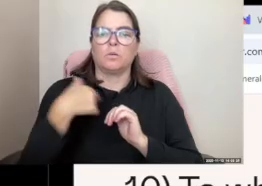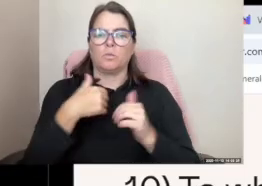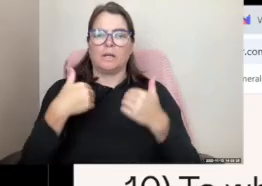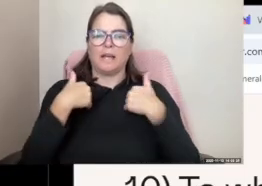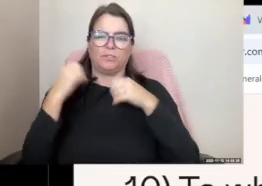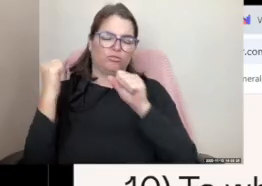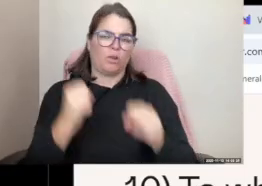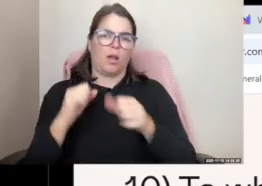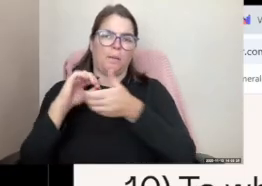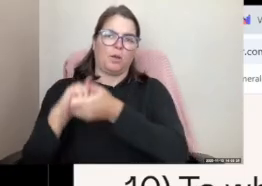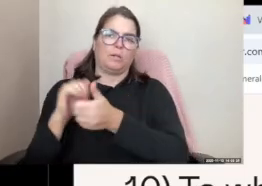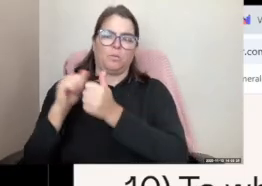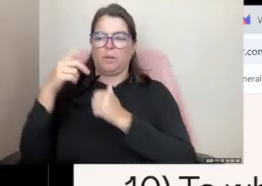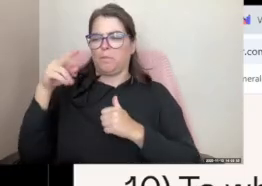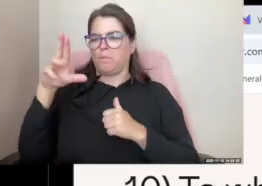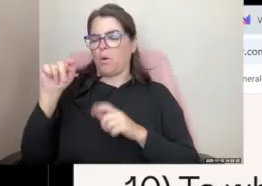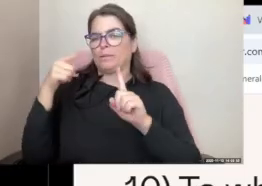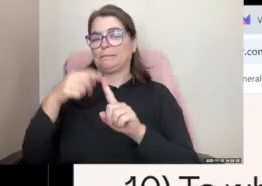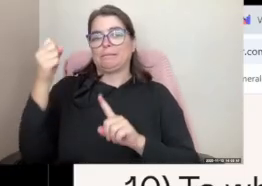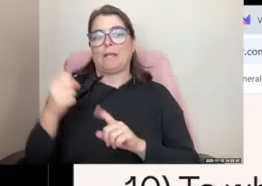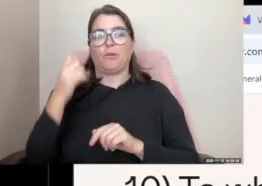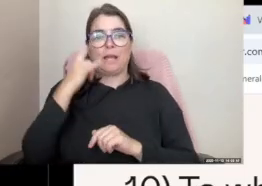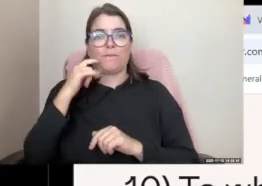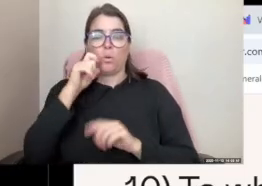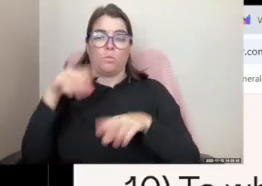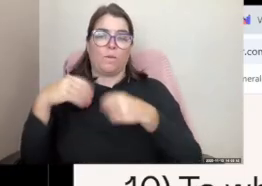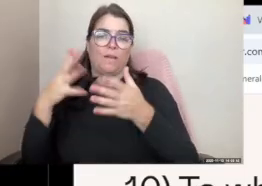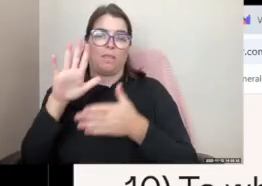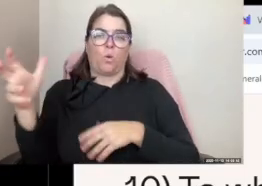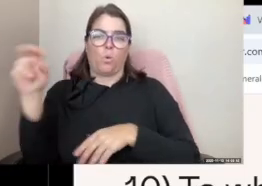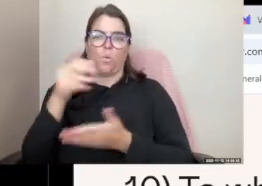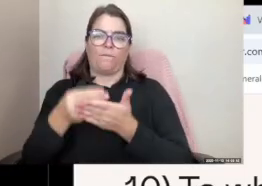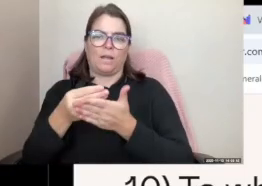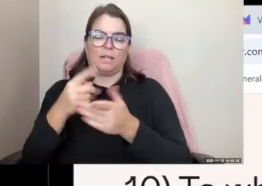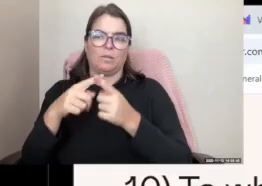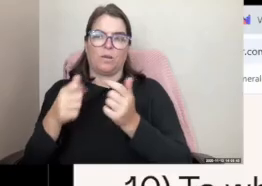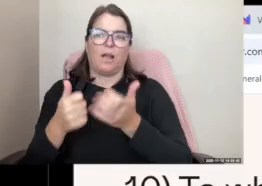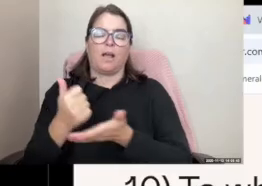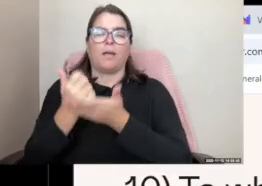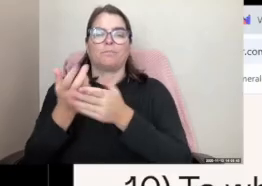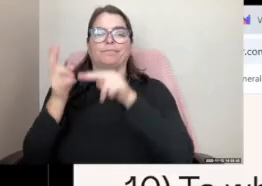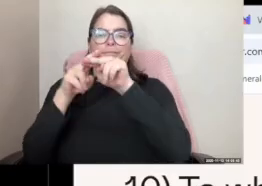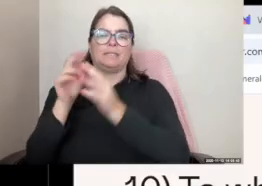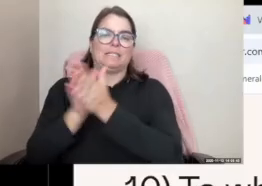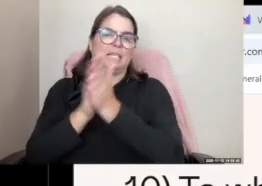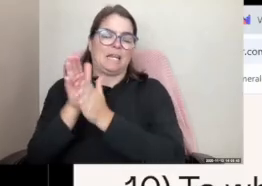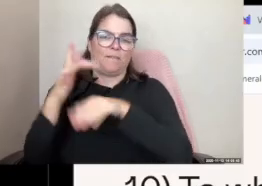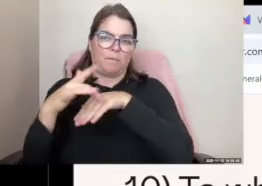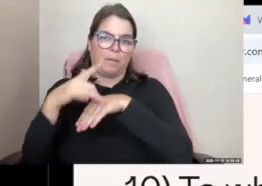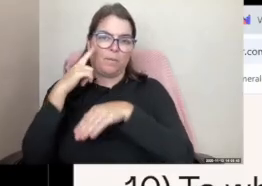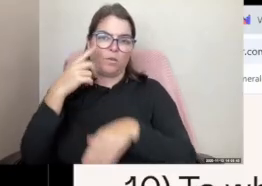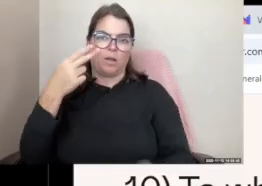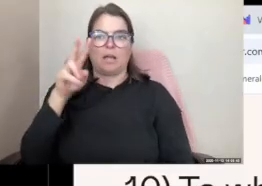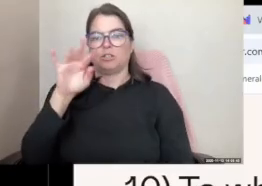years. Yeah, I appreciate that perspective. It's probably worth noting that, we have a very strong partnership